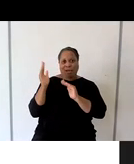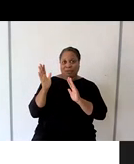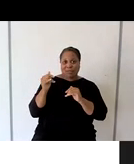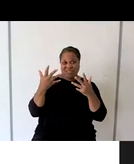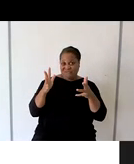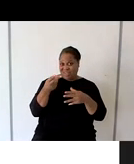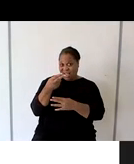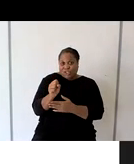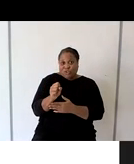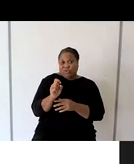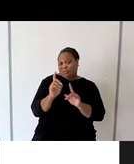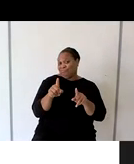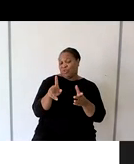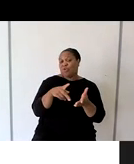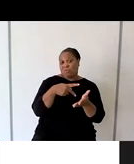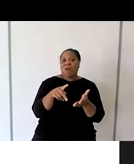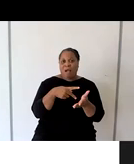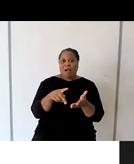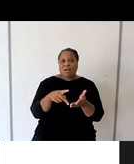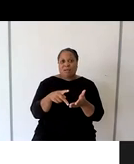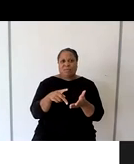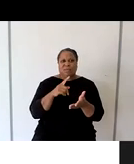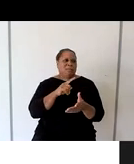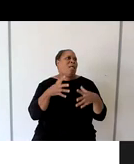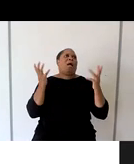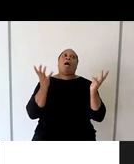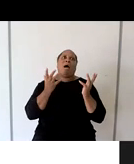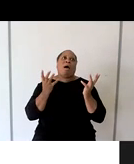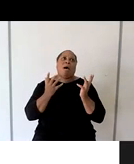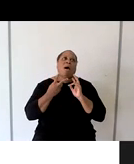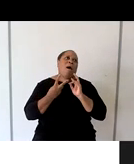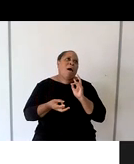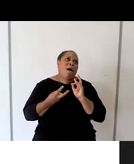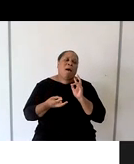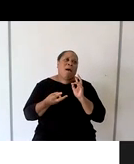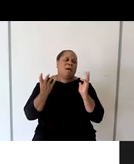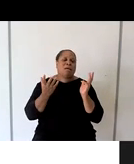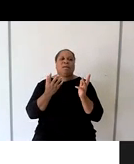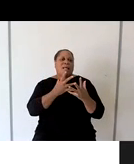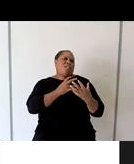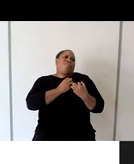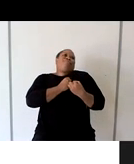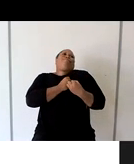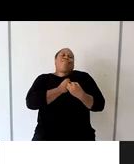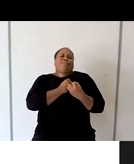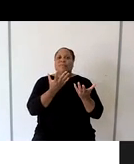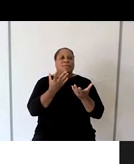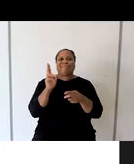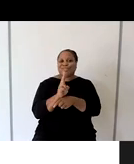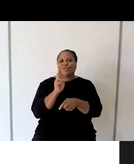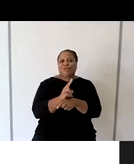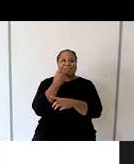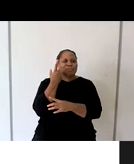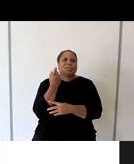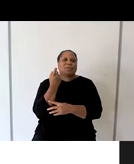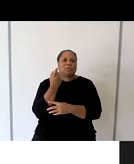school to attend their prom is extraordinary. And the word heartwarming is used just because they have